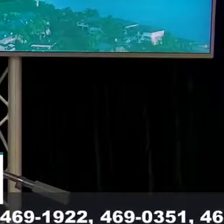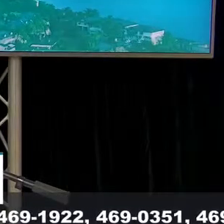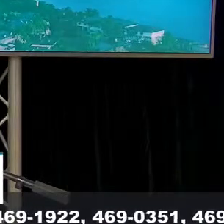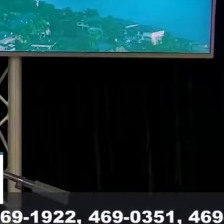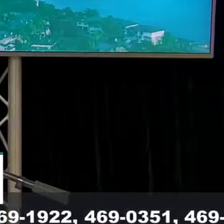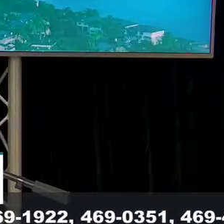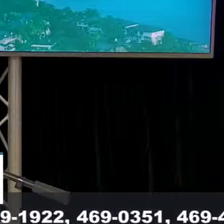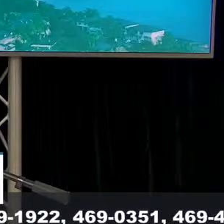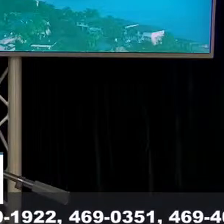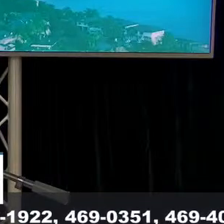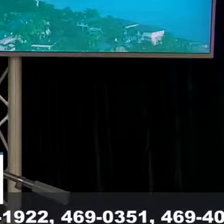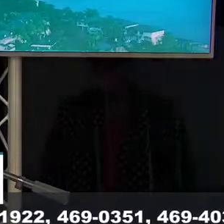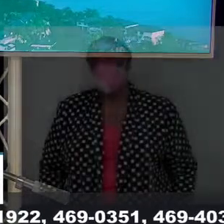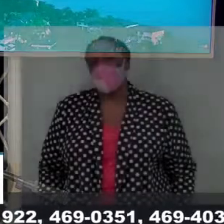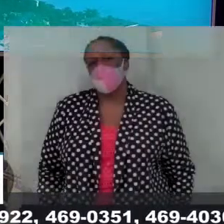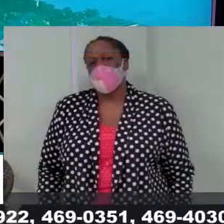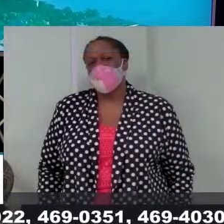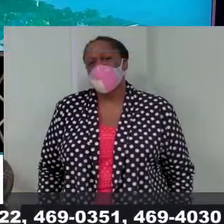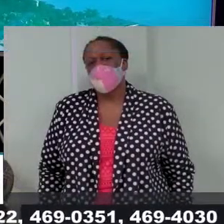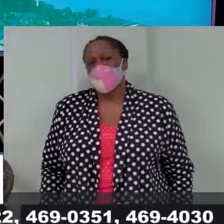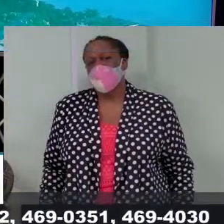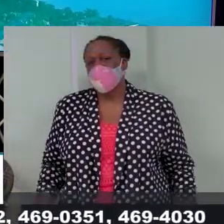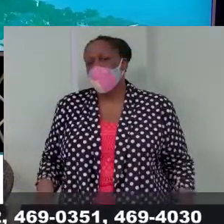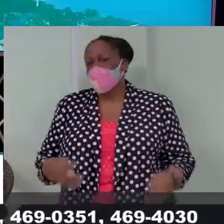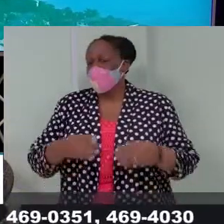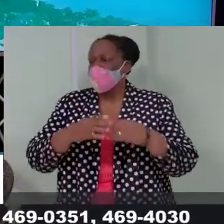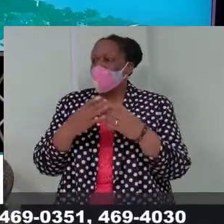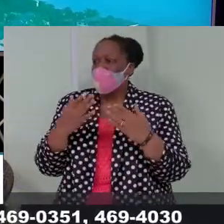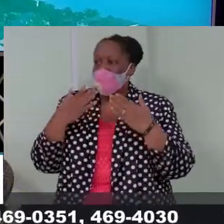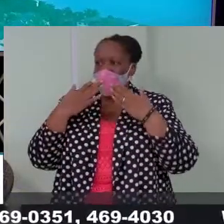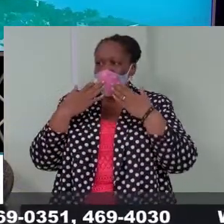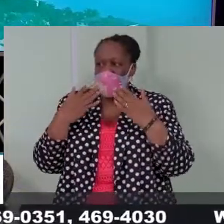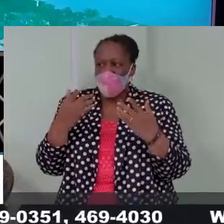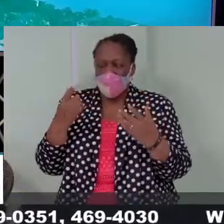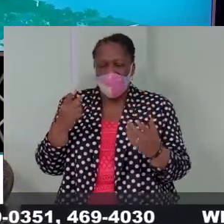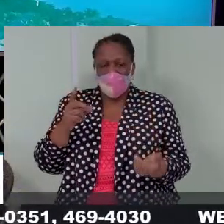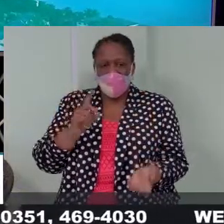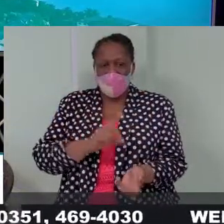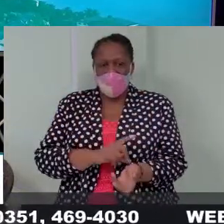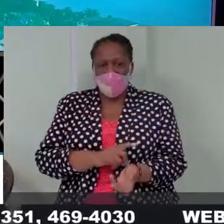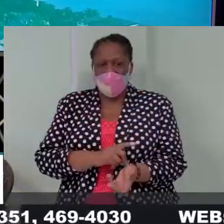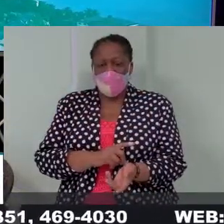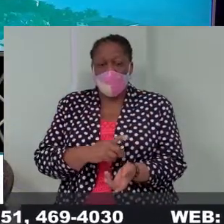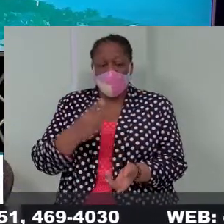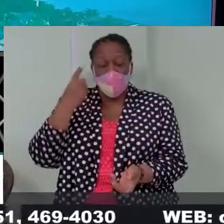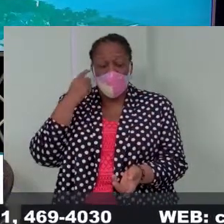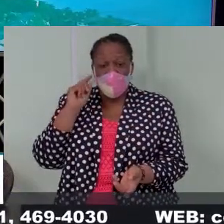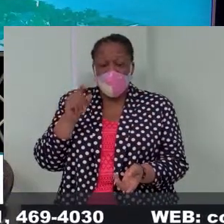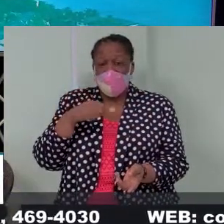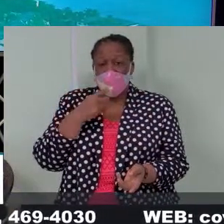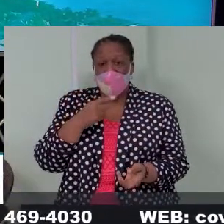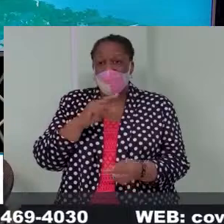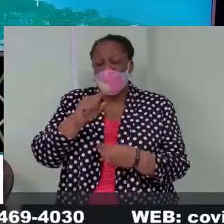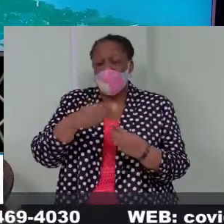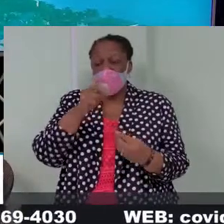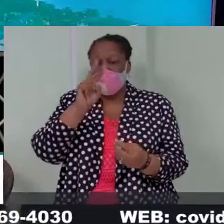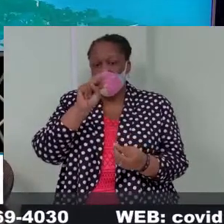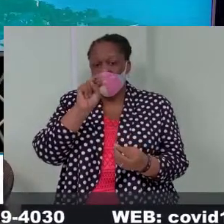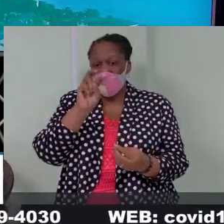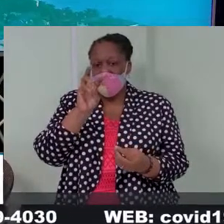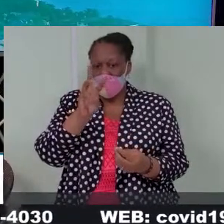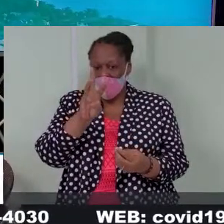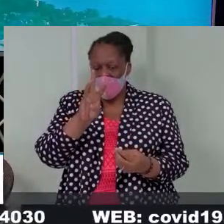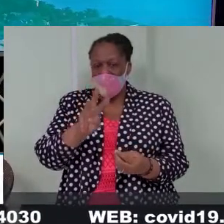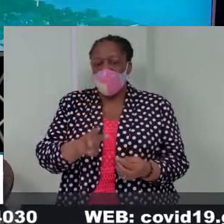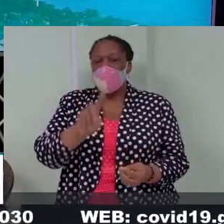must highlight again that even with the vaccine, that there is still a data gap, and that the Federation of